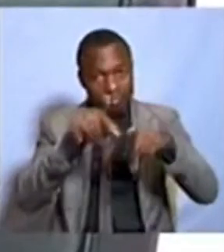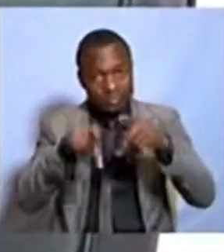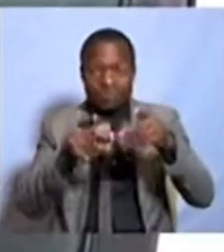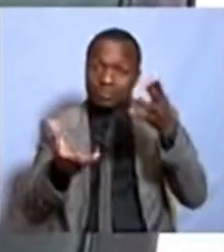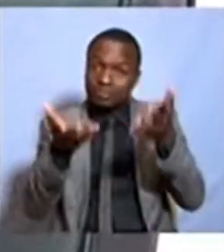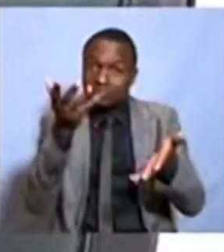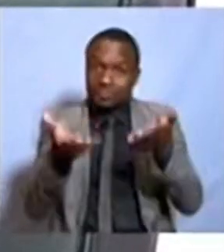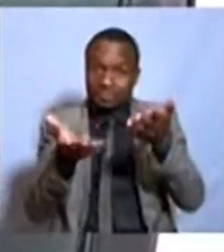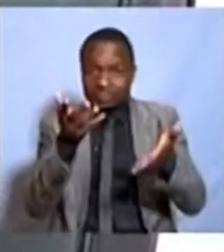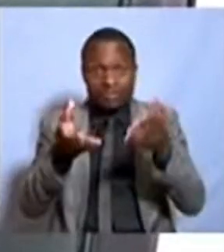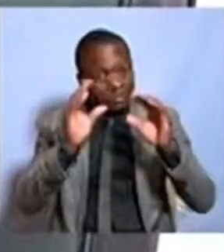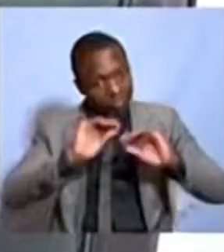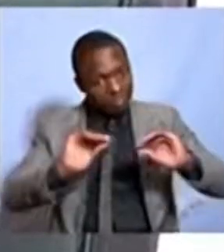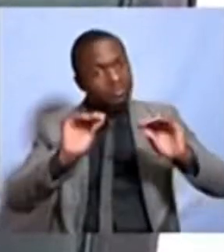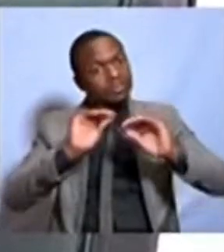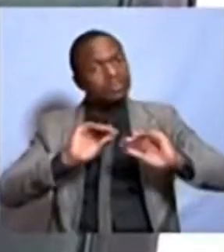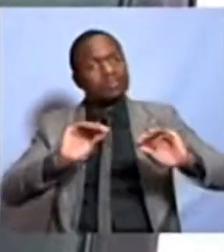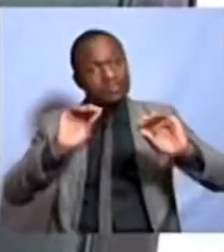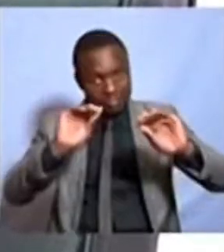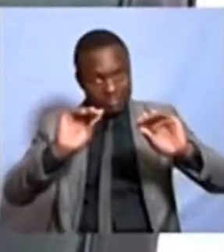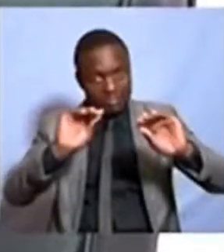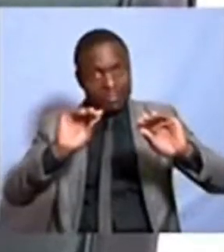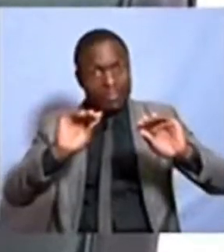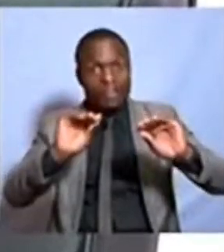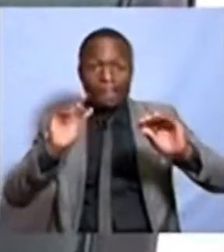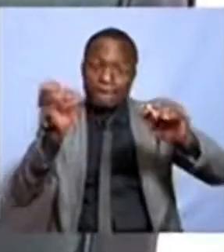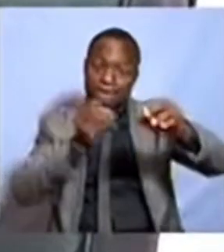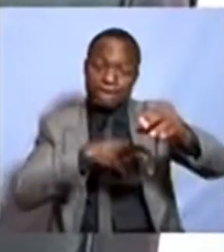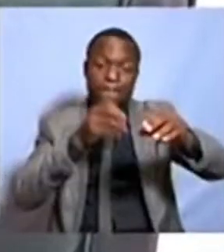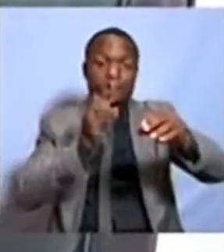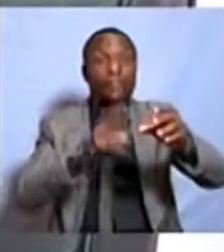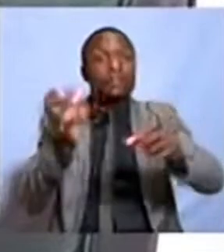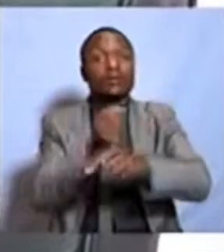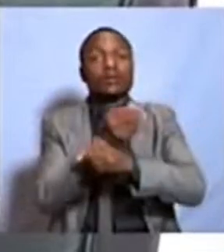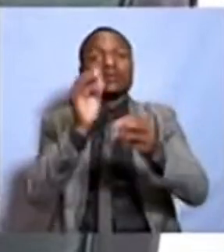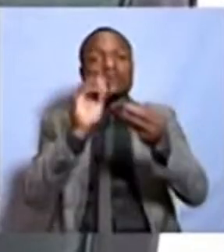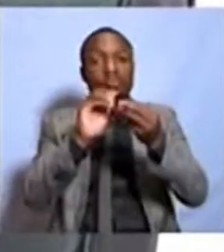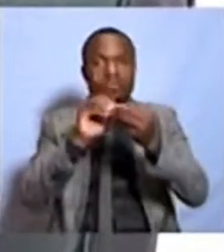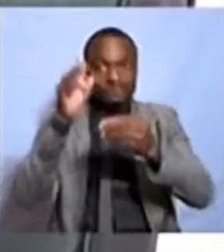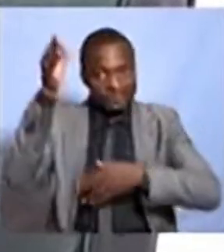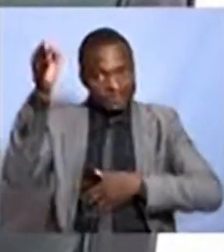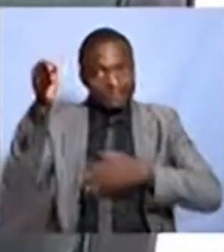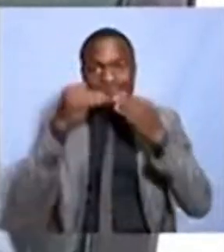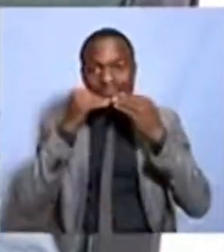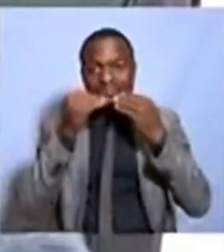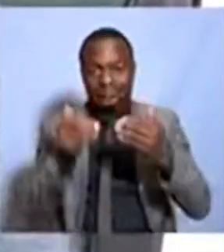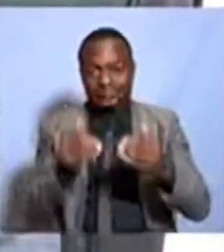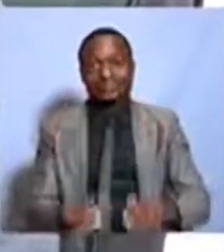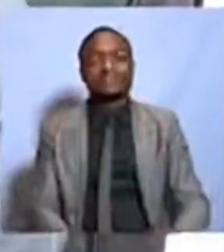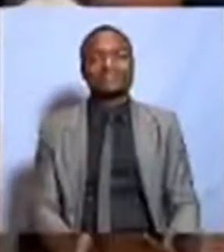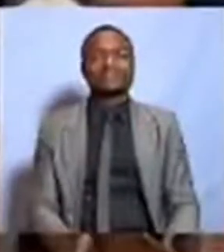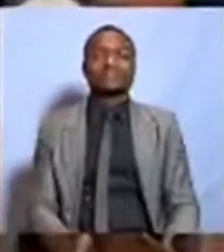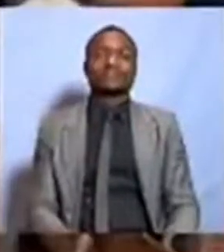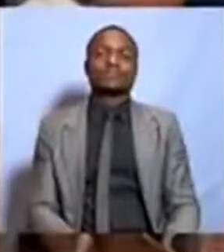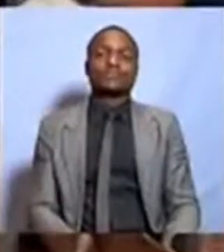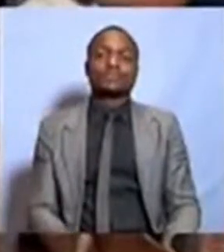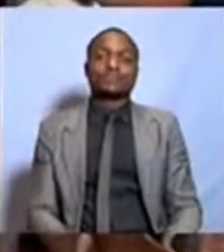maybe to educate them to be able to invest and earn more in the future? I thank you.